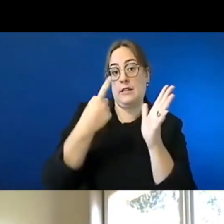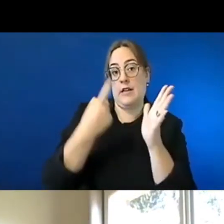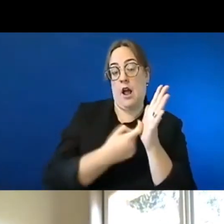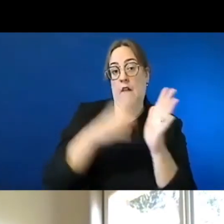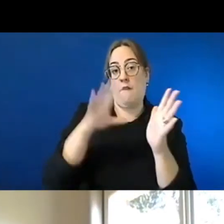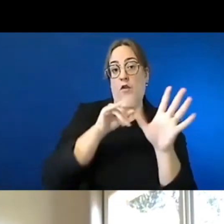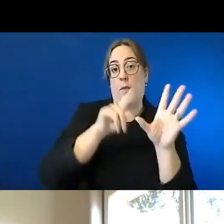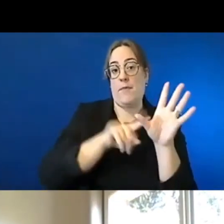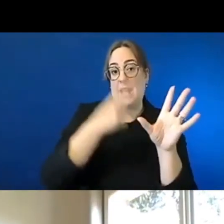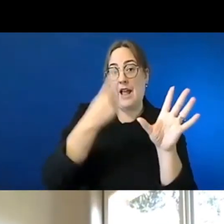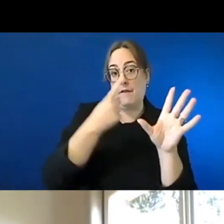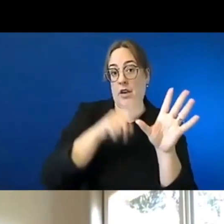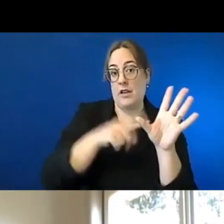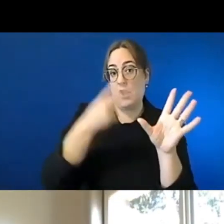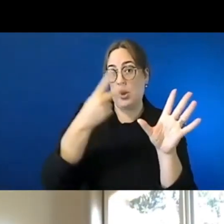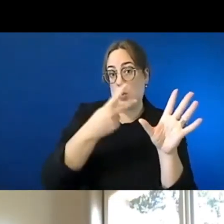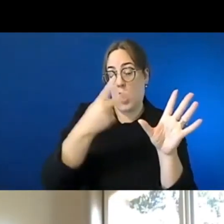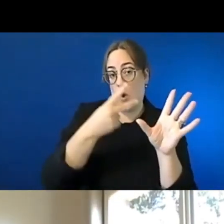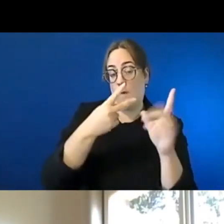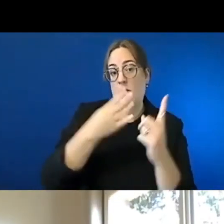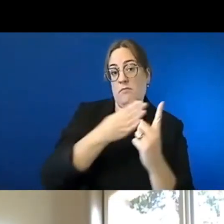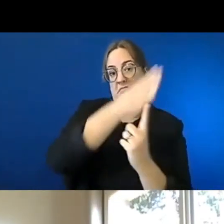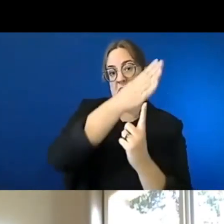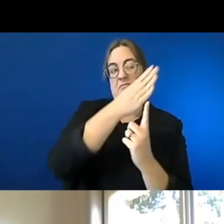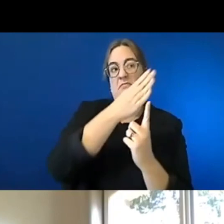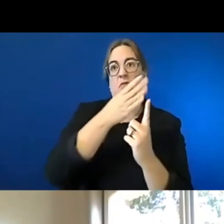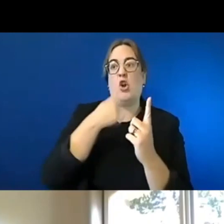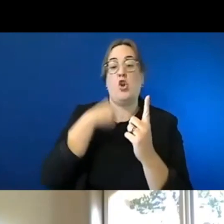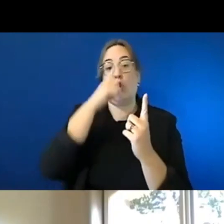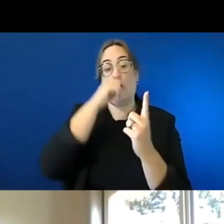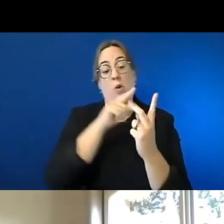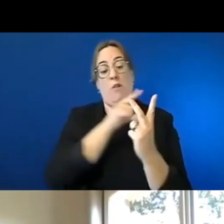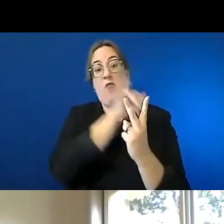and 12. So you'll see things like stack tests or